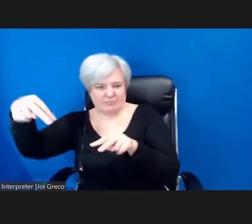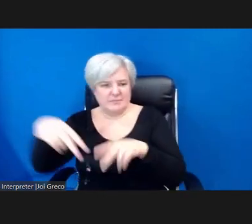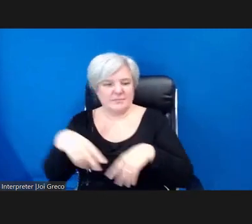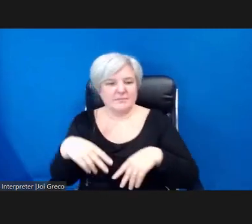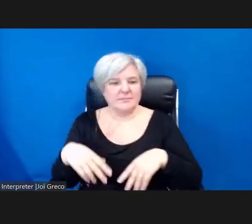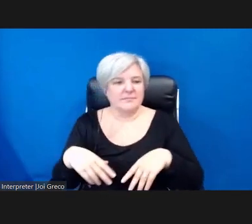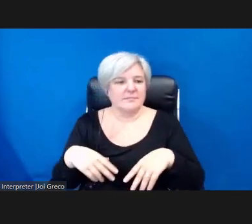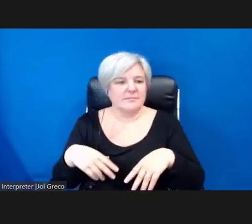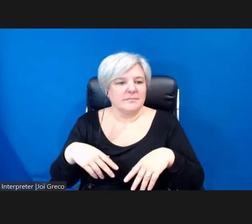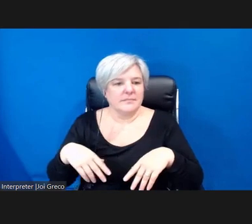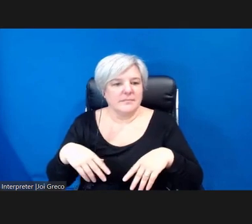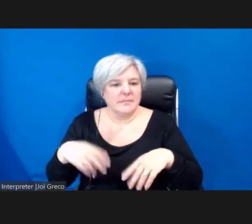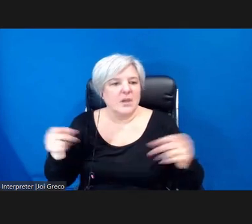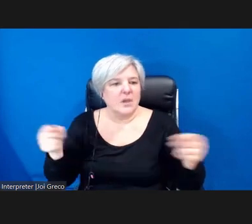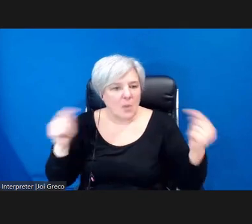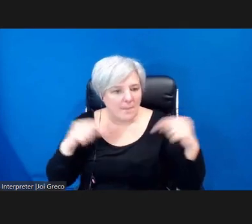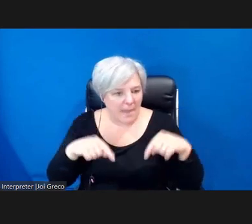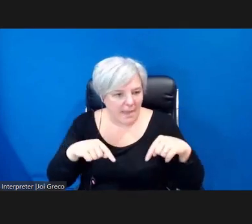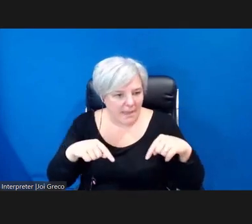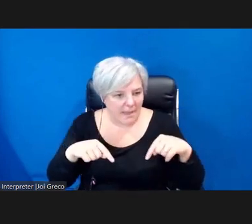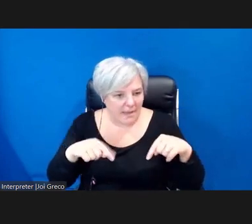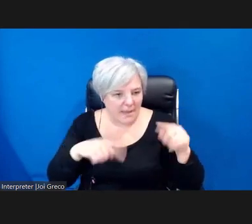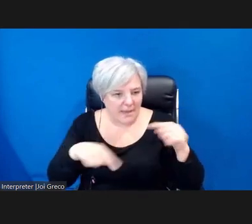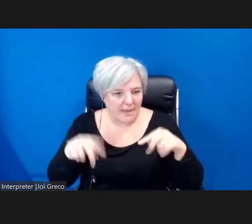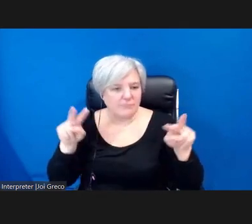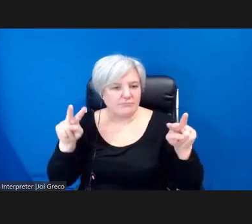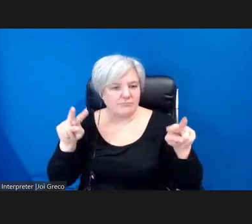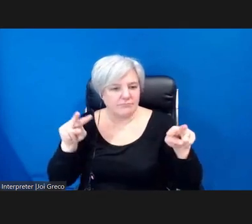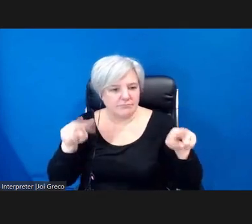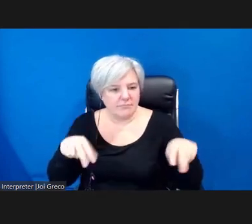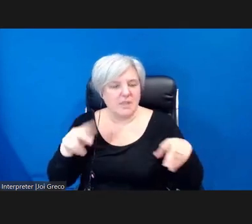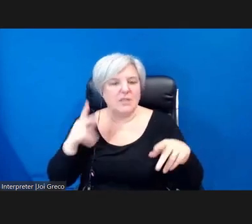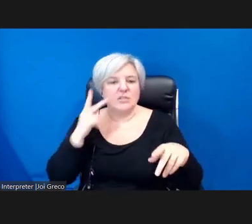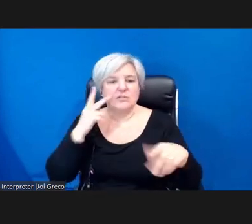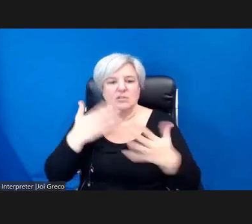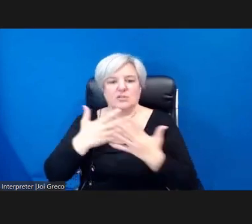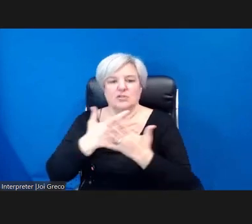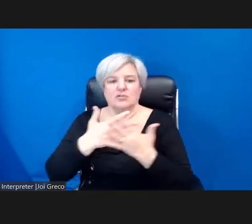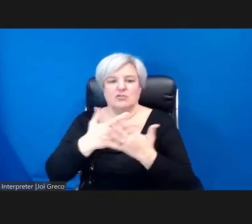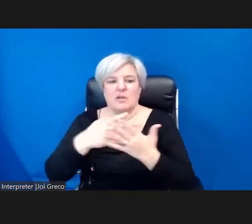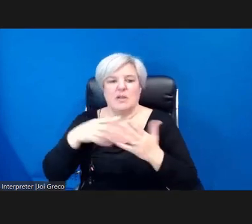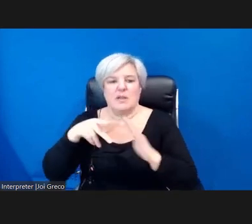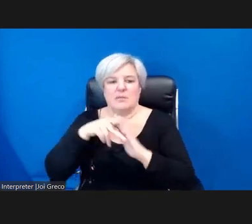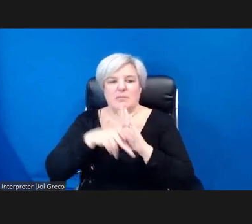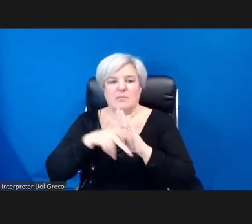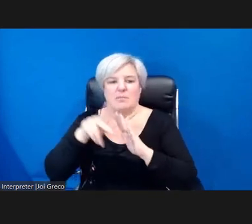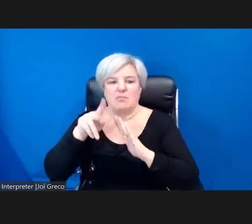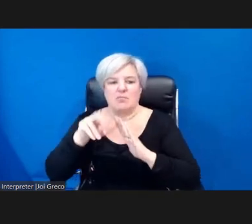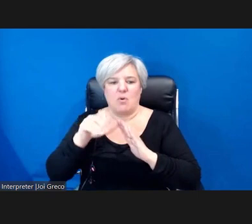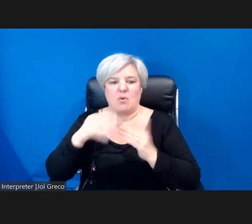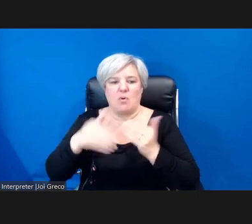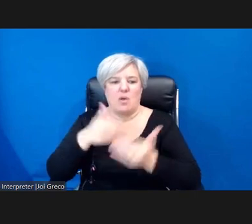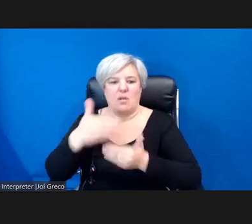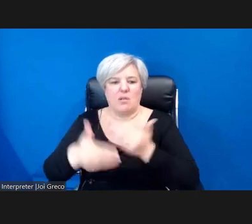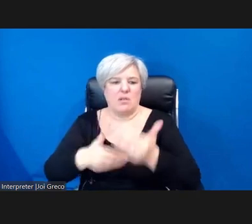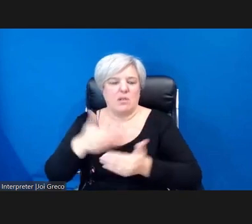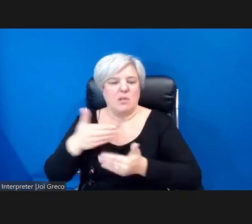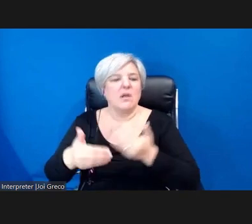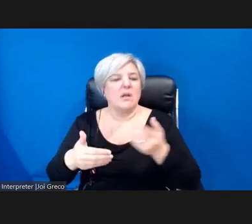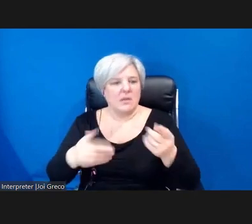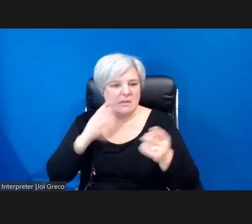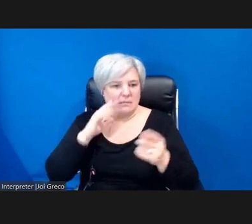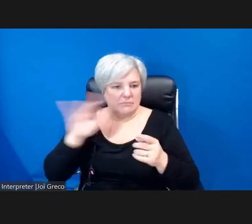Let's go back and take a look. So we'll go down to the screening protocols, and I'm going to click on